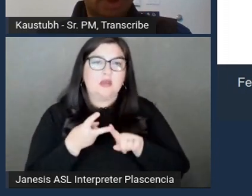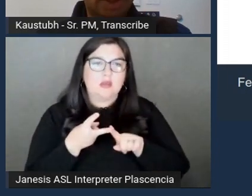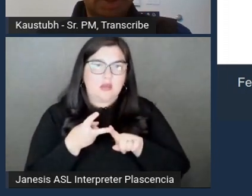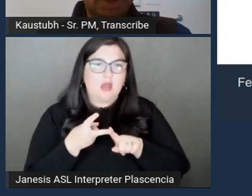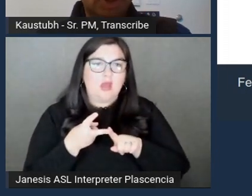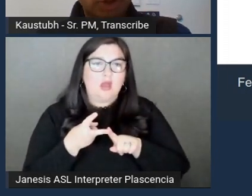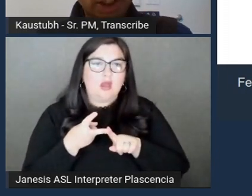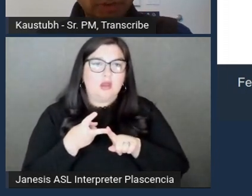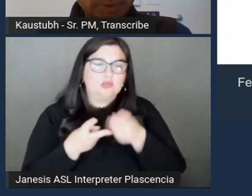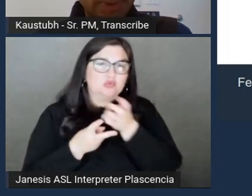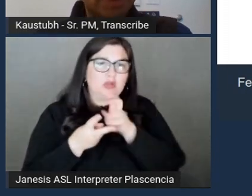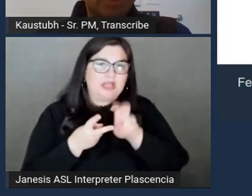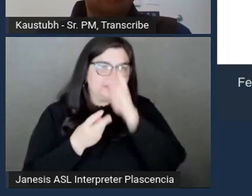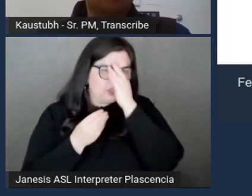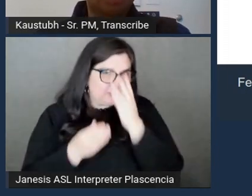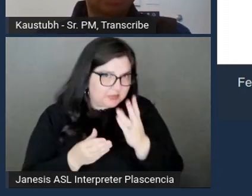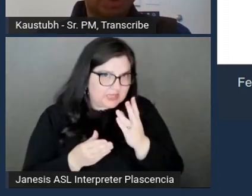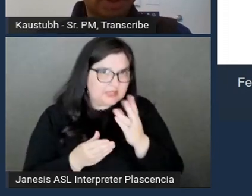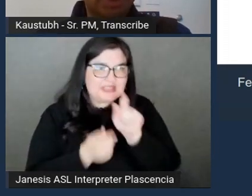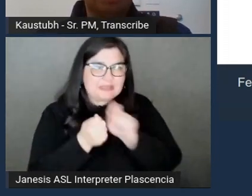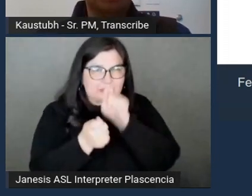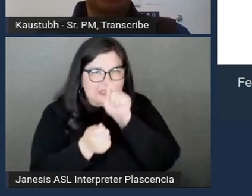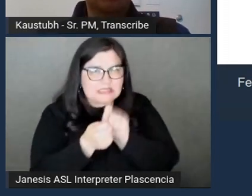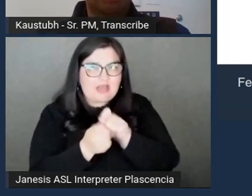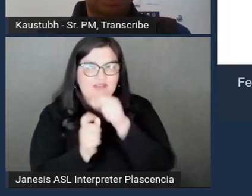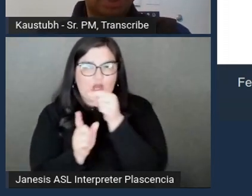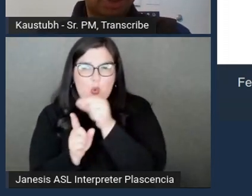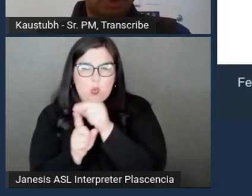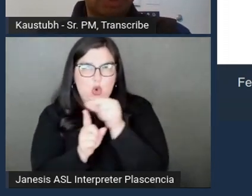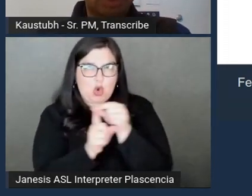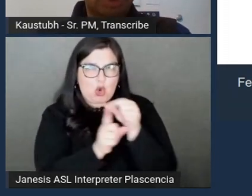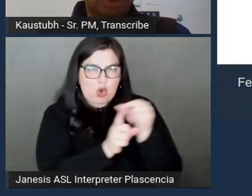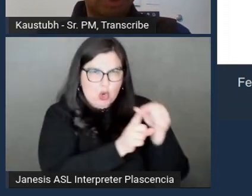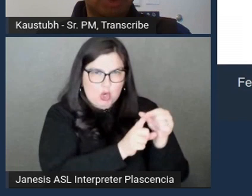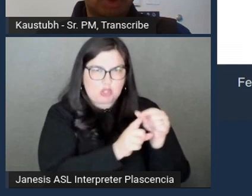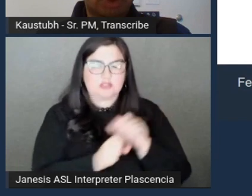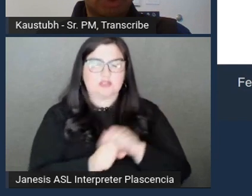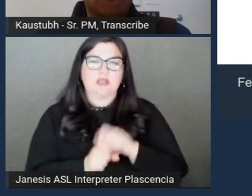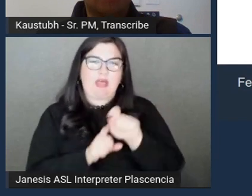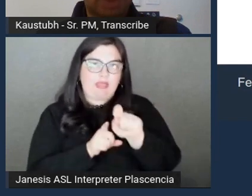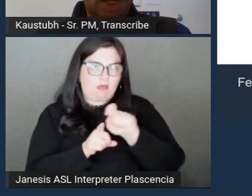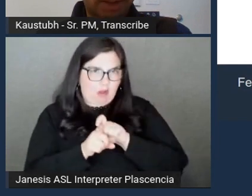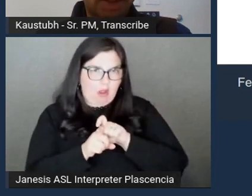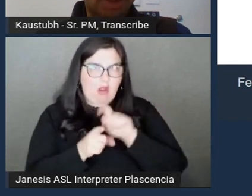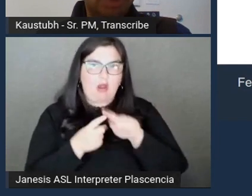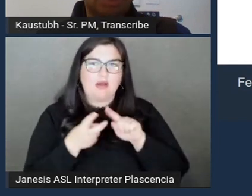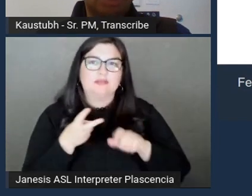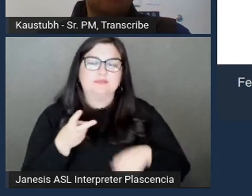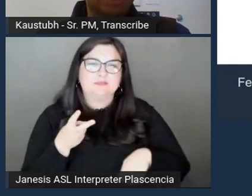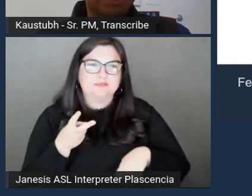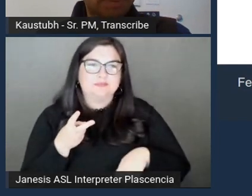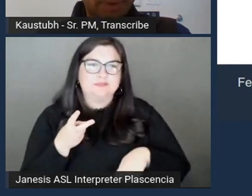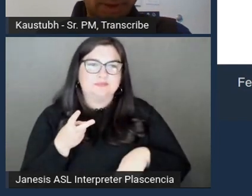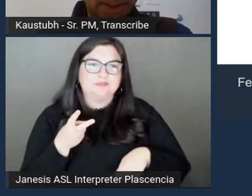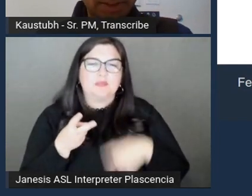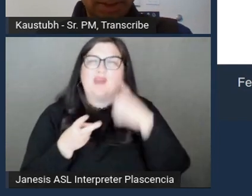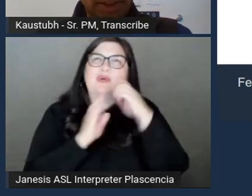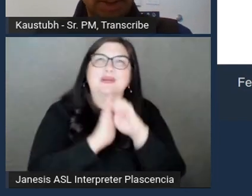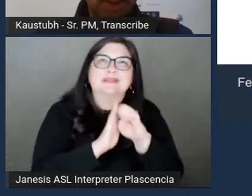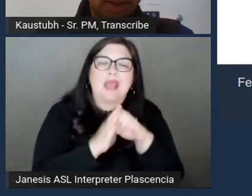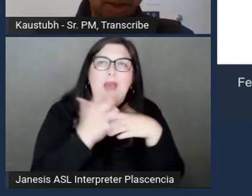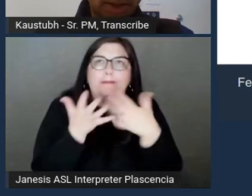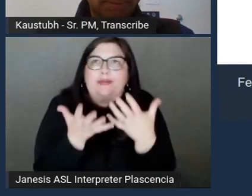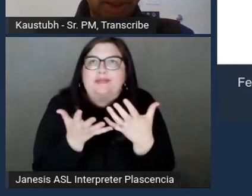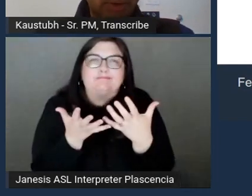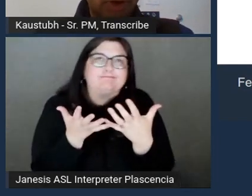Like where you're looking for specific words within the transcript that you want to flag. For example, let's